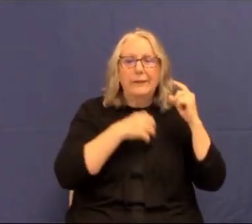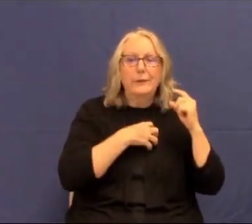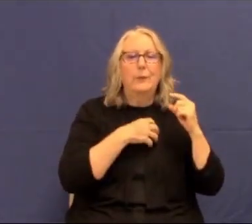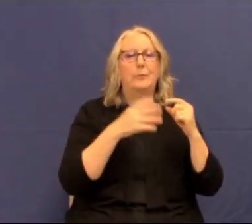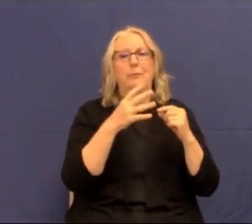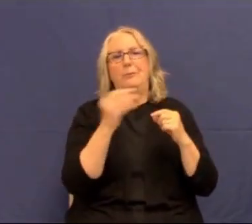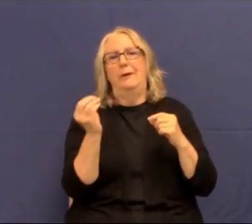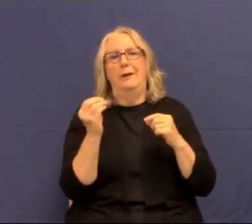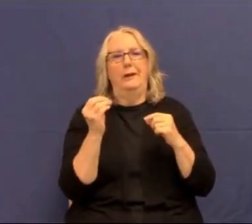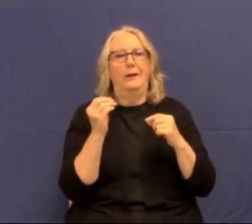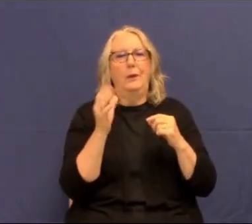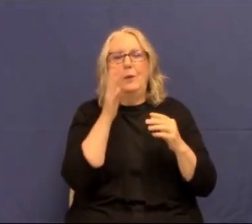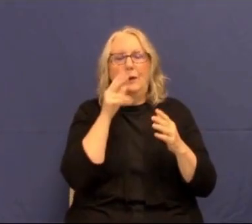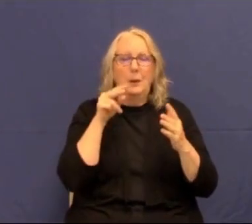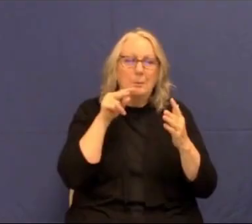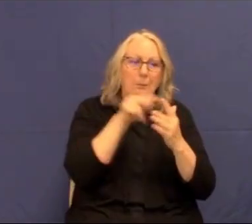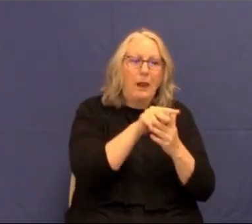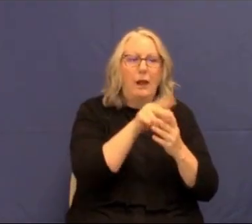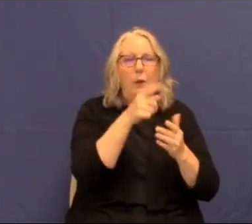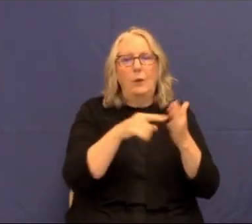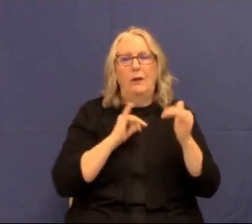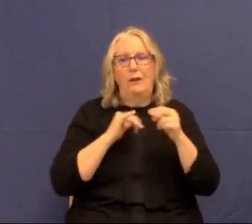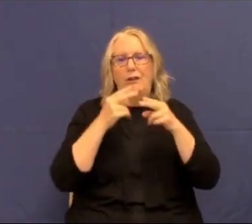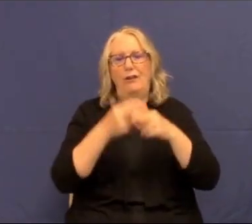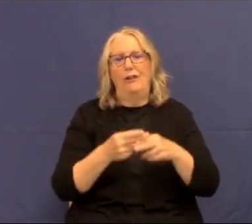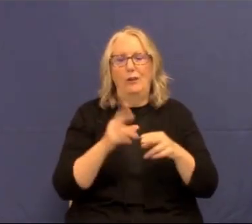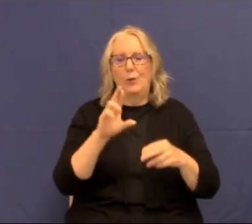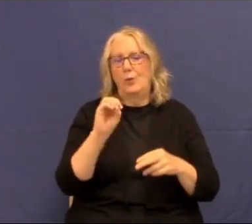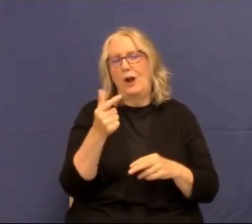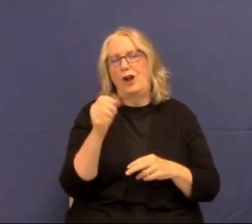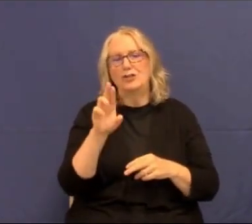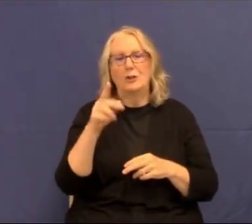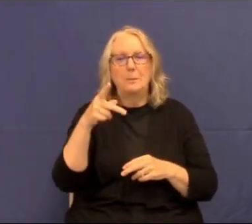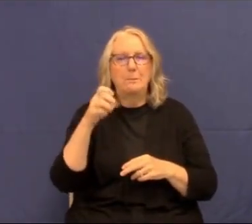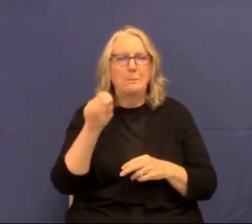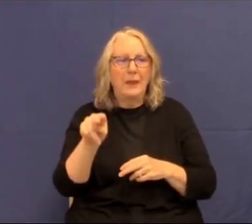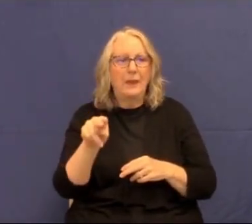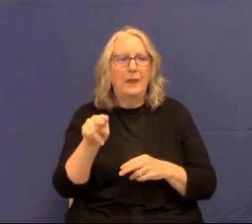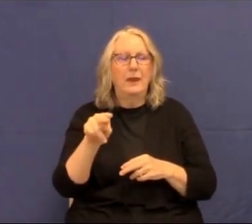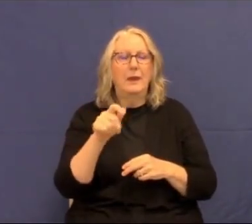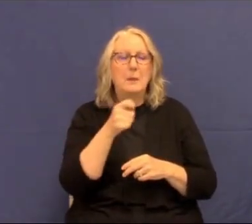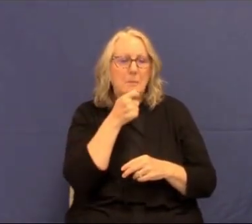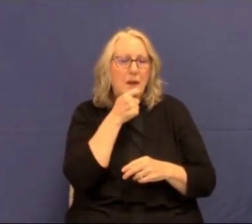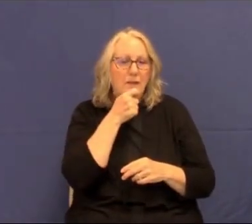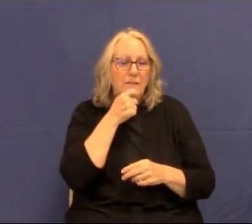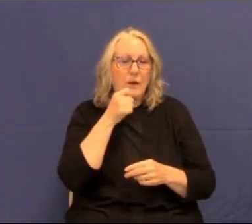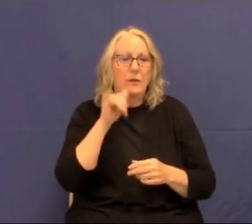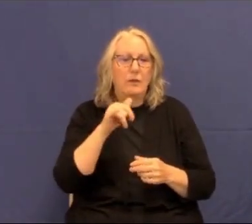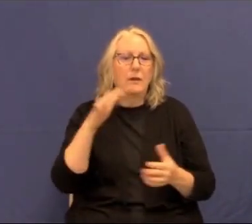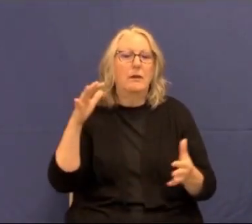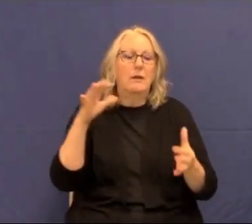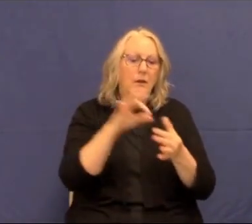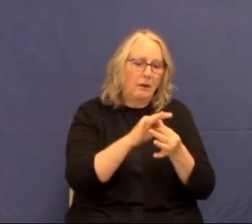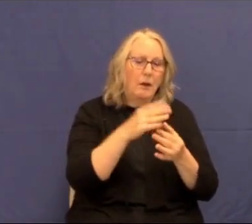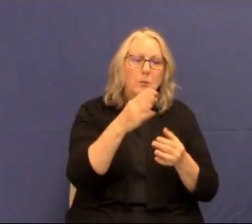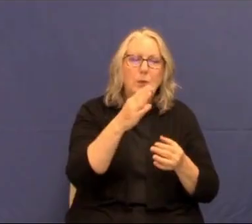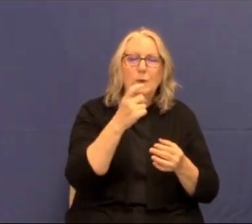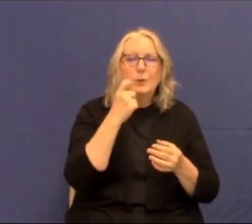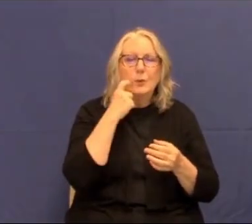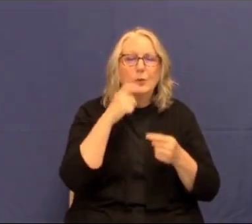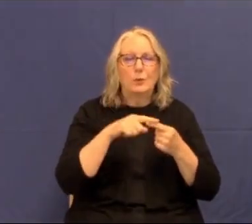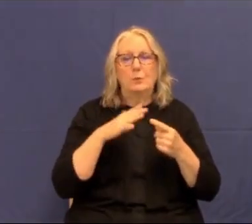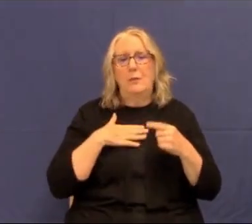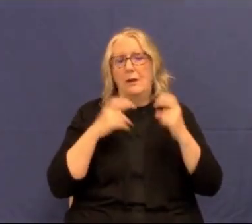the stethoscope, and it would plug into what I had called a Roger pen, which is basically a microphone, and that microphone would Bluetooth